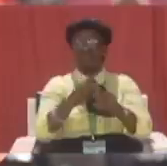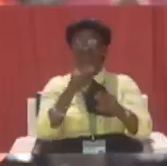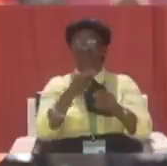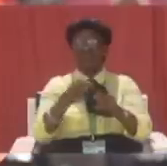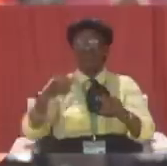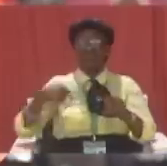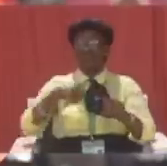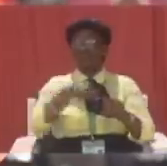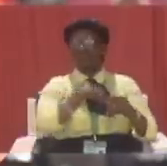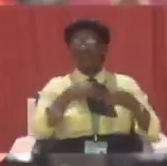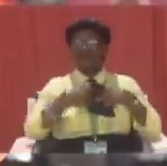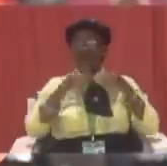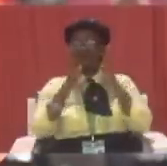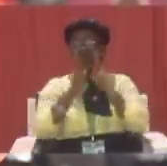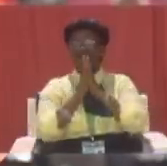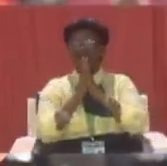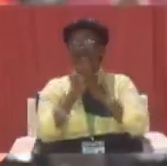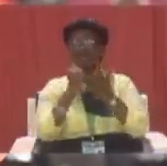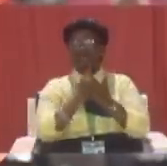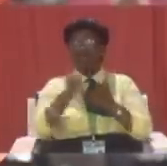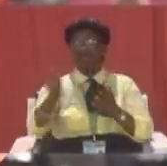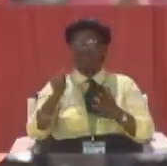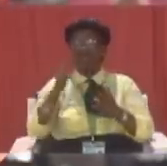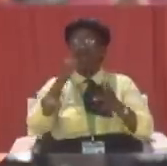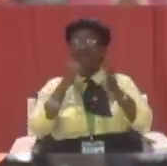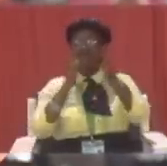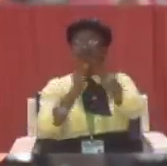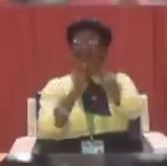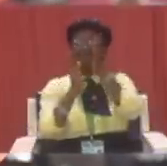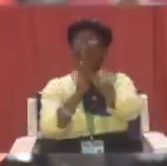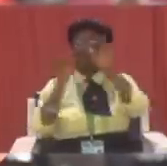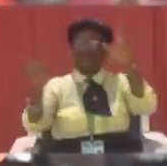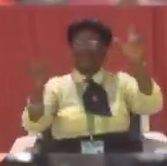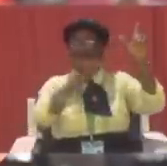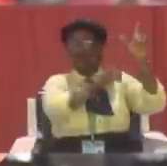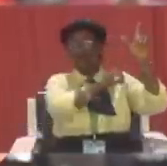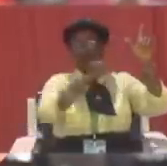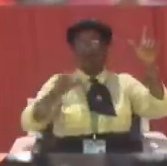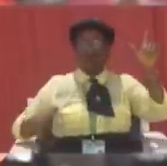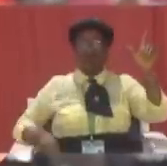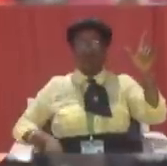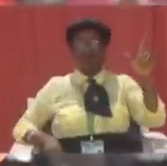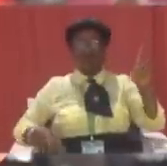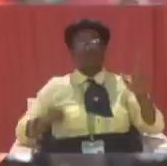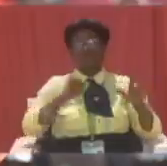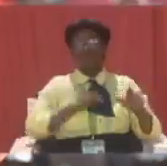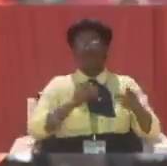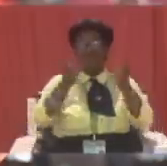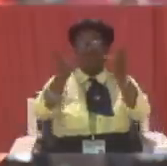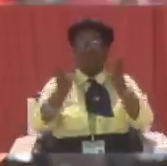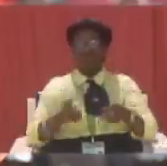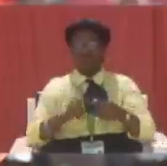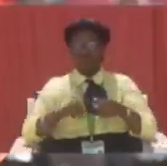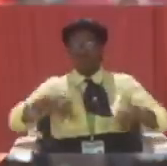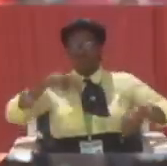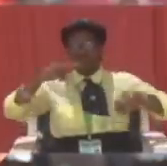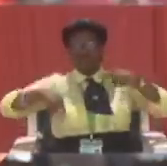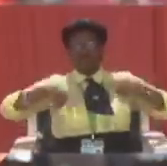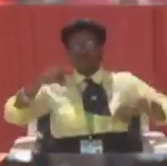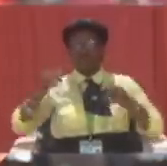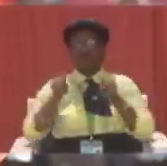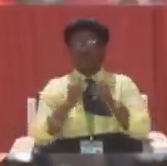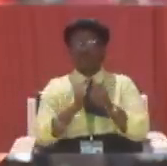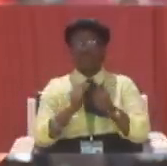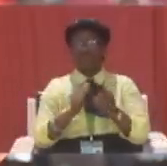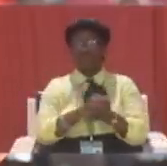Amen. Amen. Praise the Lord. I want to rejoice with those of you who have come forward